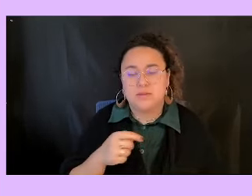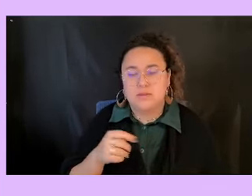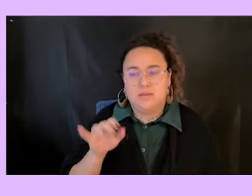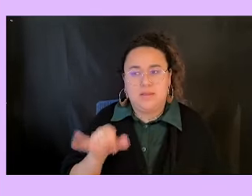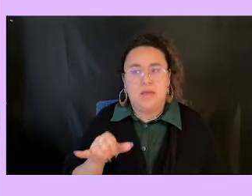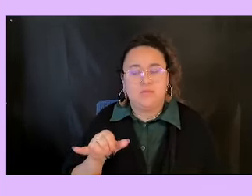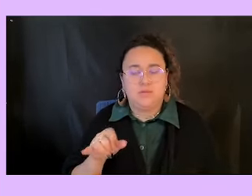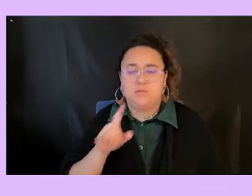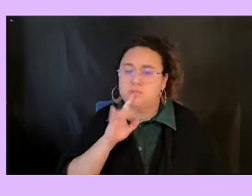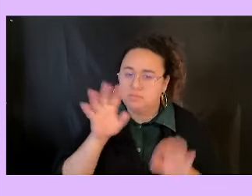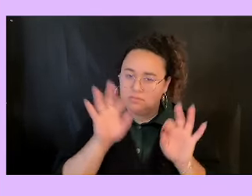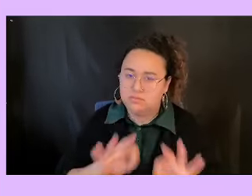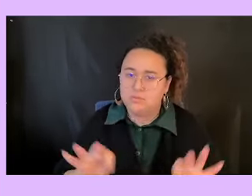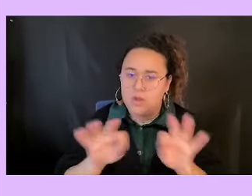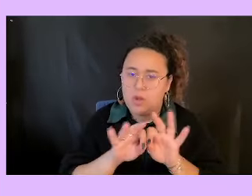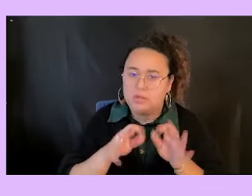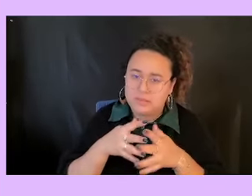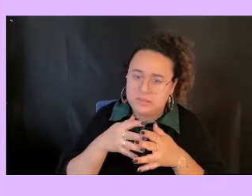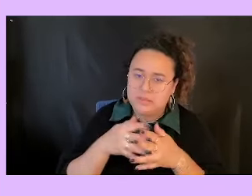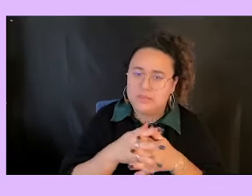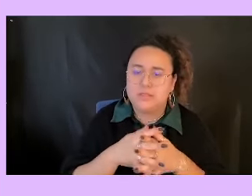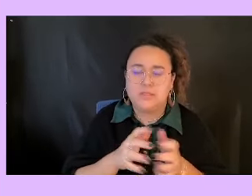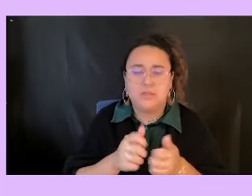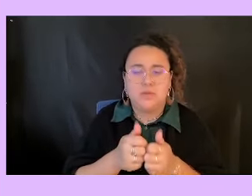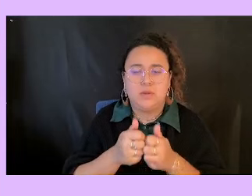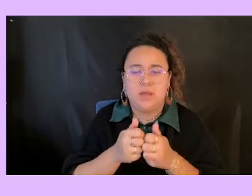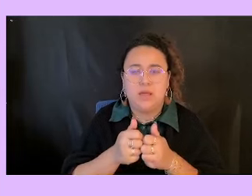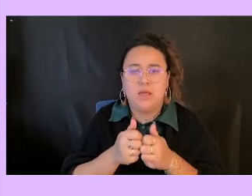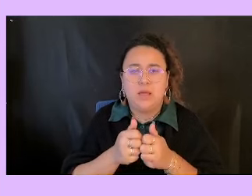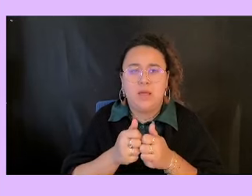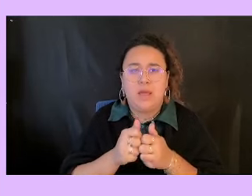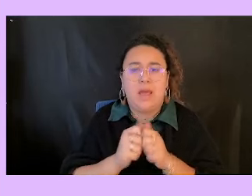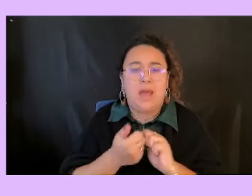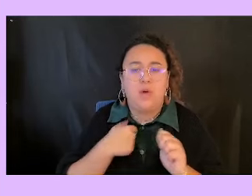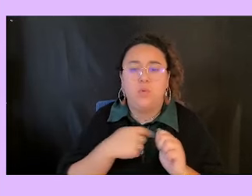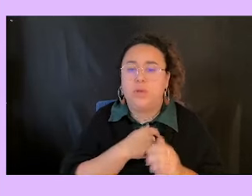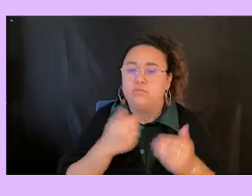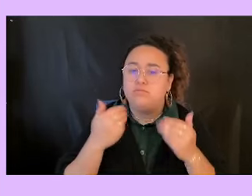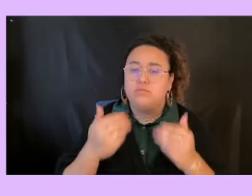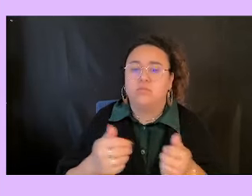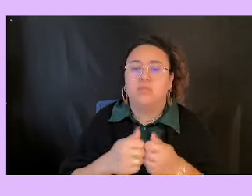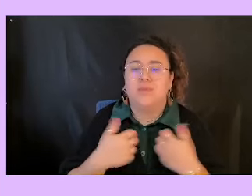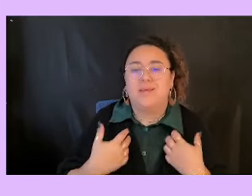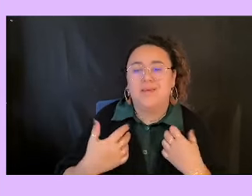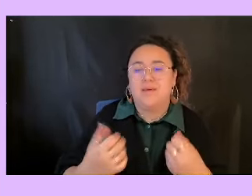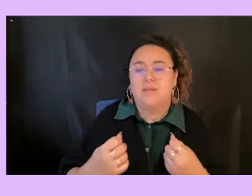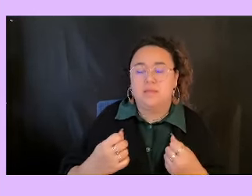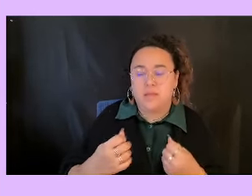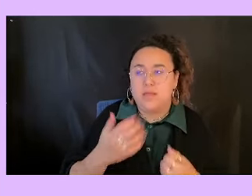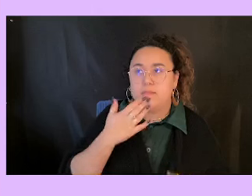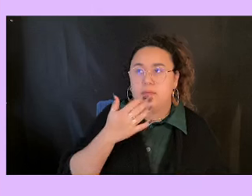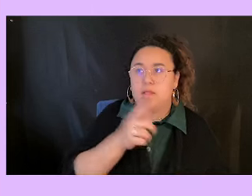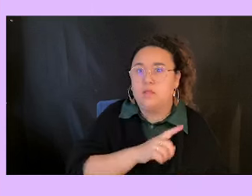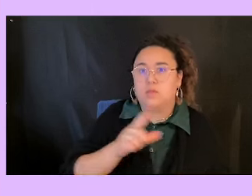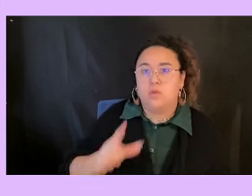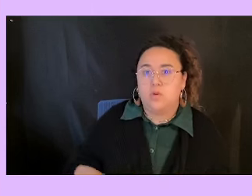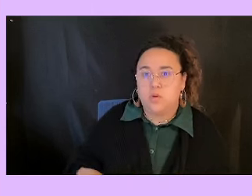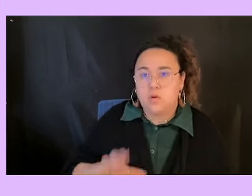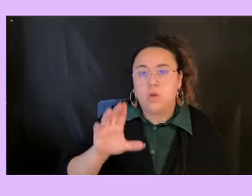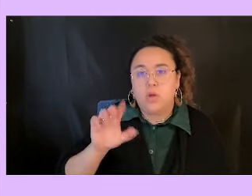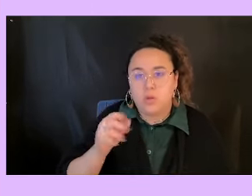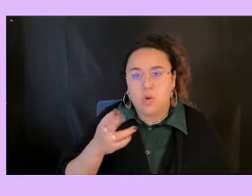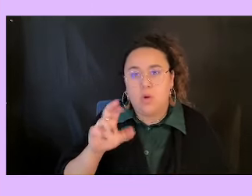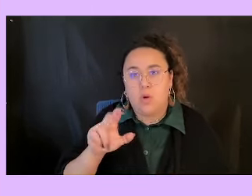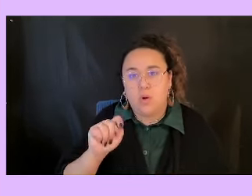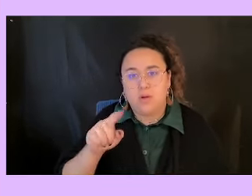foundational in our ability to do this with health. And thank the Lord, as our cohort knows, Stephanie and the Mellon Foundation